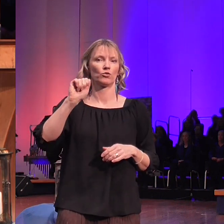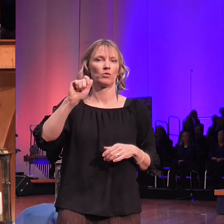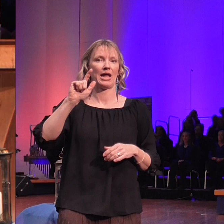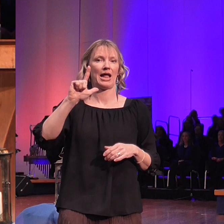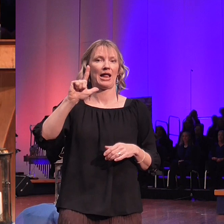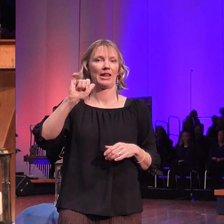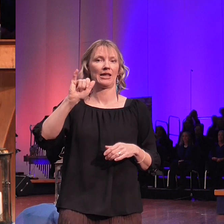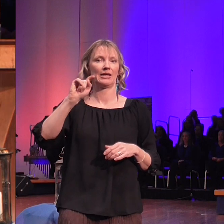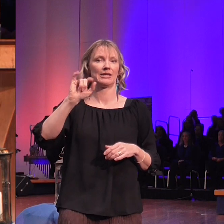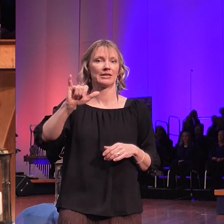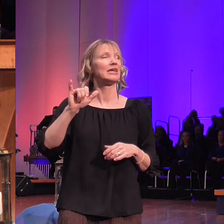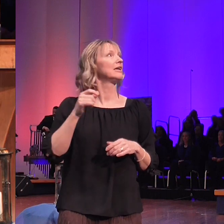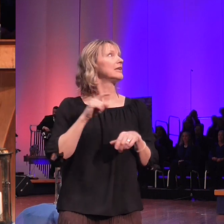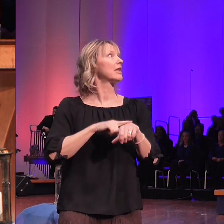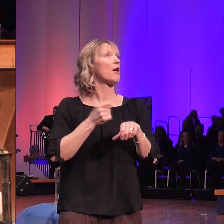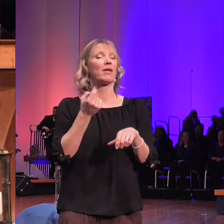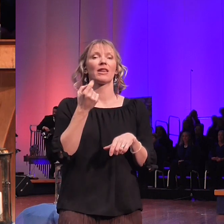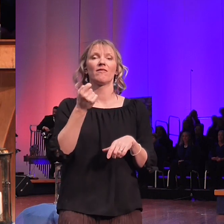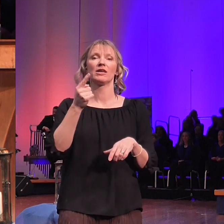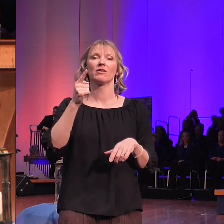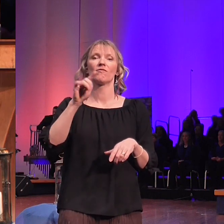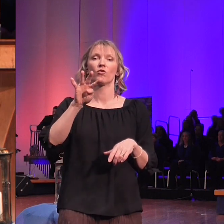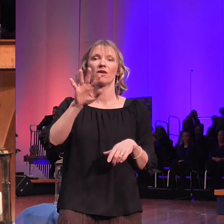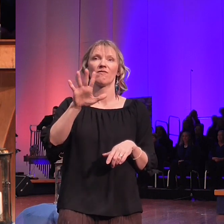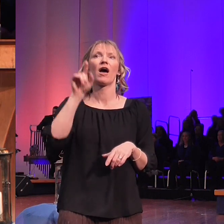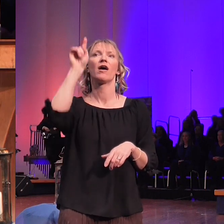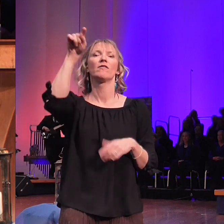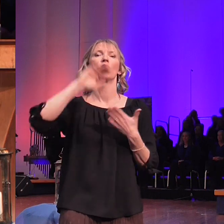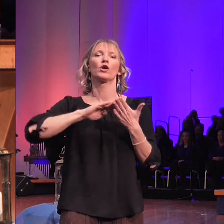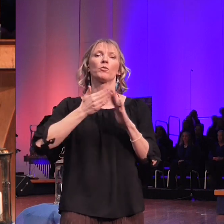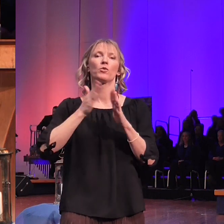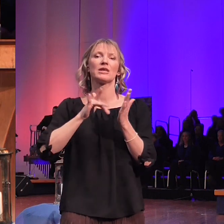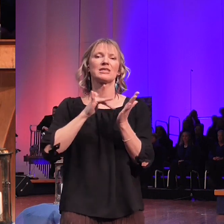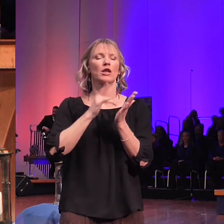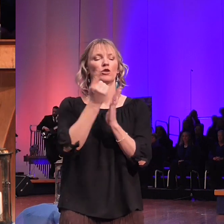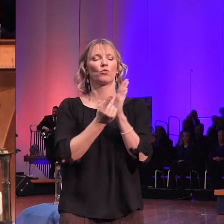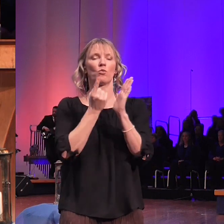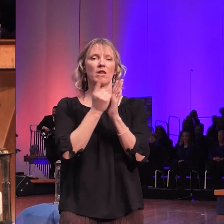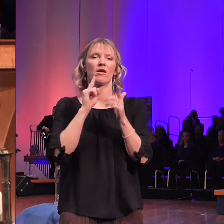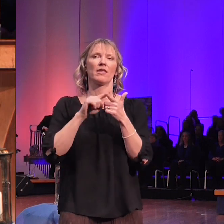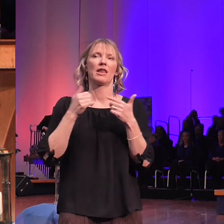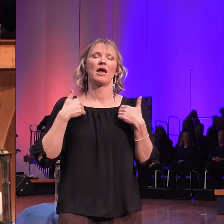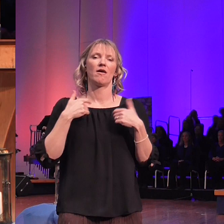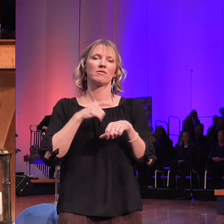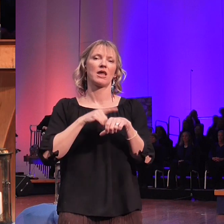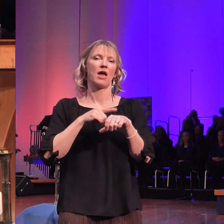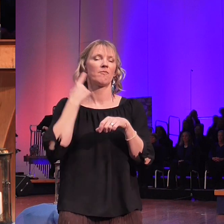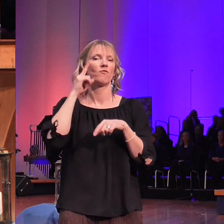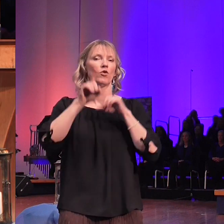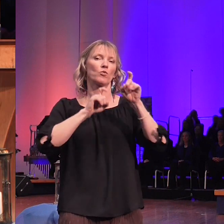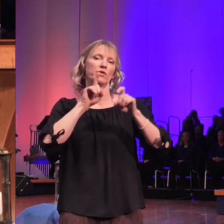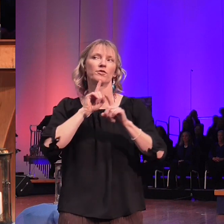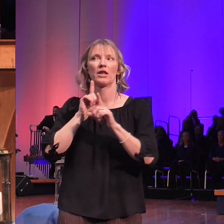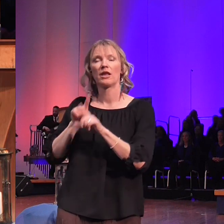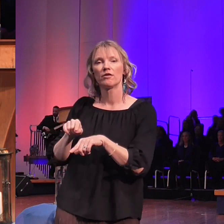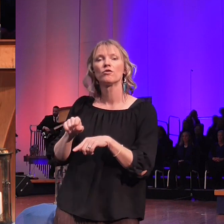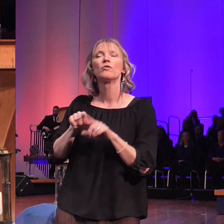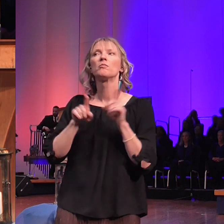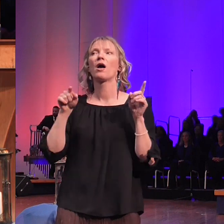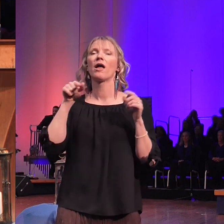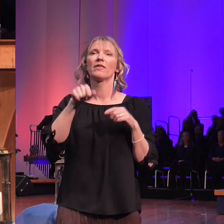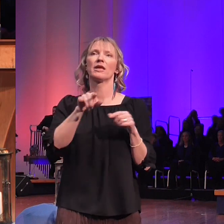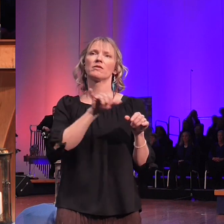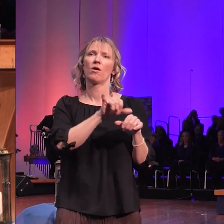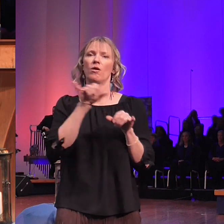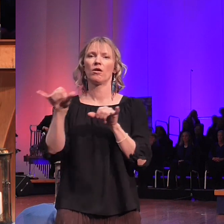hang out with us at 11:45 over in the community center. It's an hour, and then we have time planned after for questions. But this one is